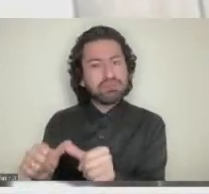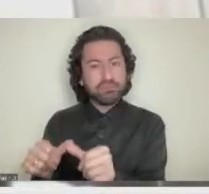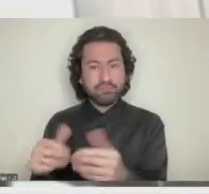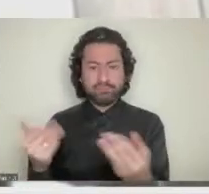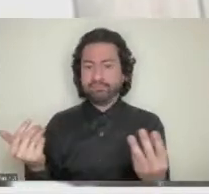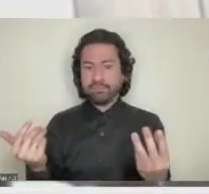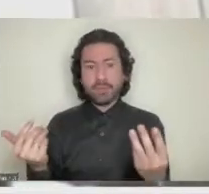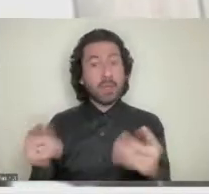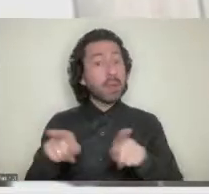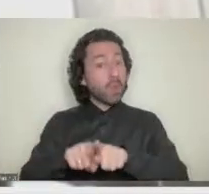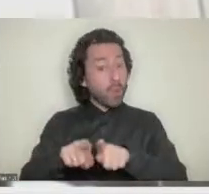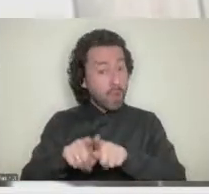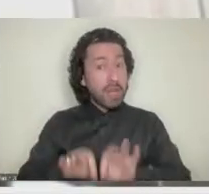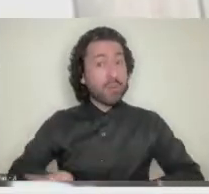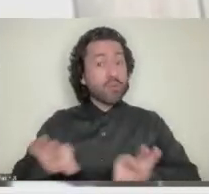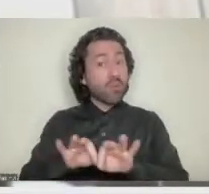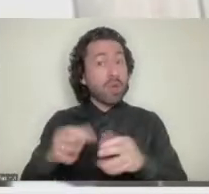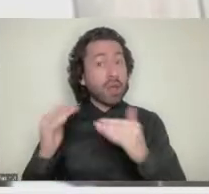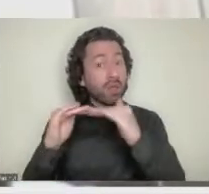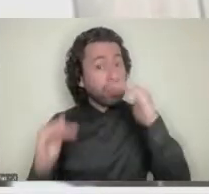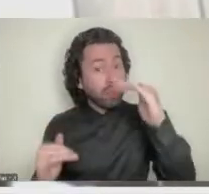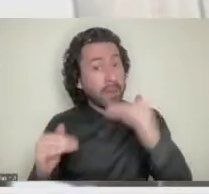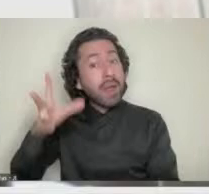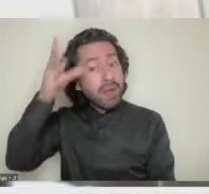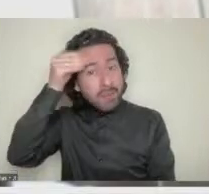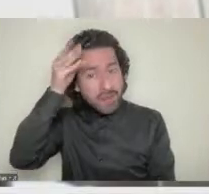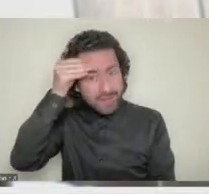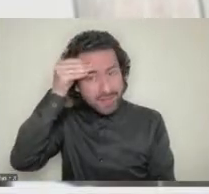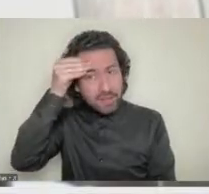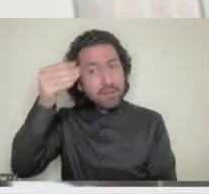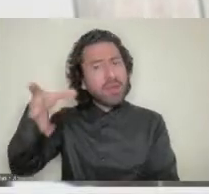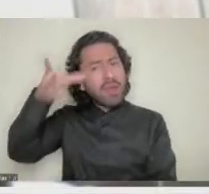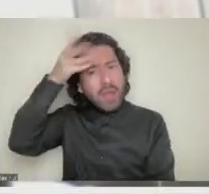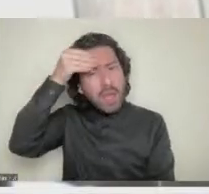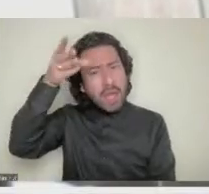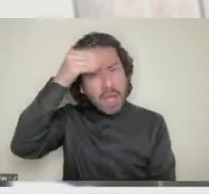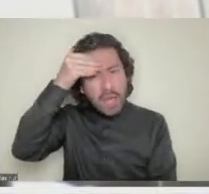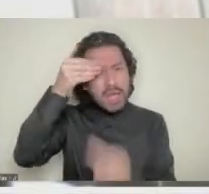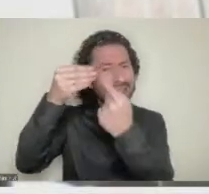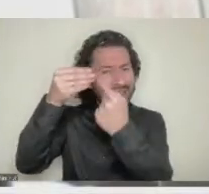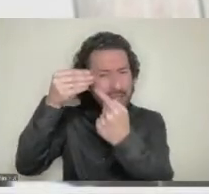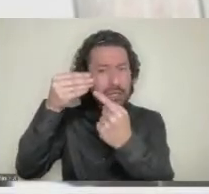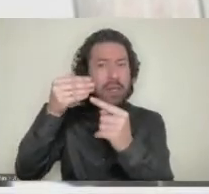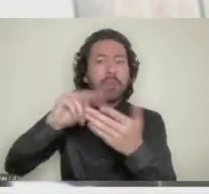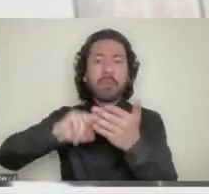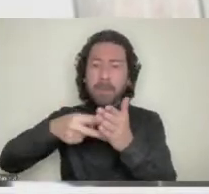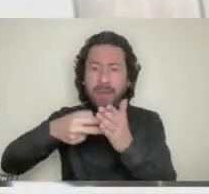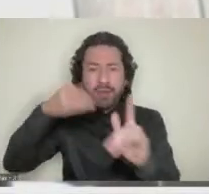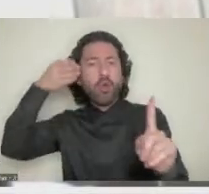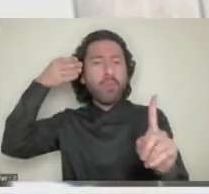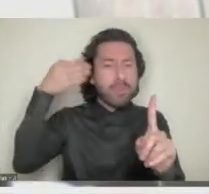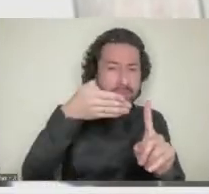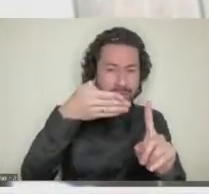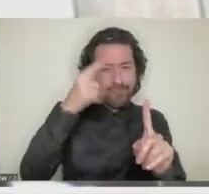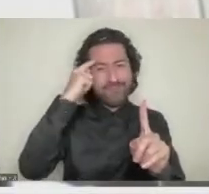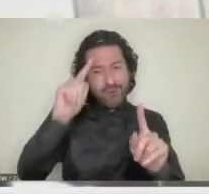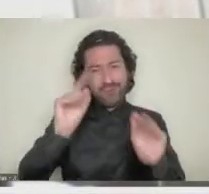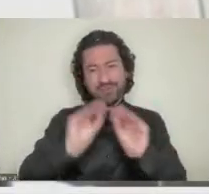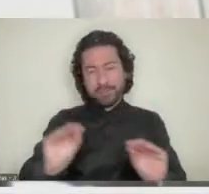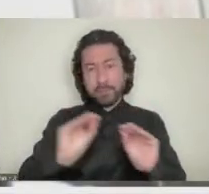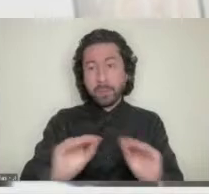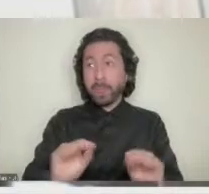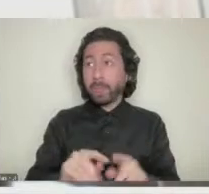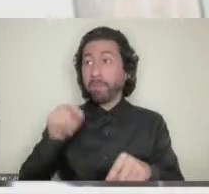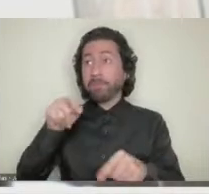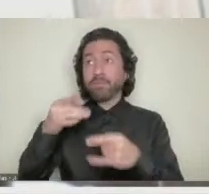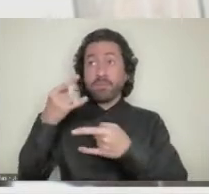the history, and what's so important in learning, because finally it is learning